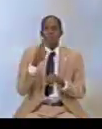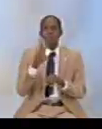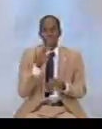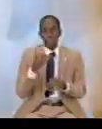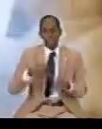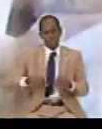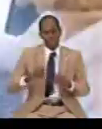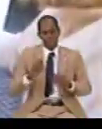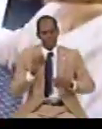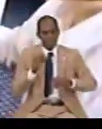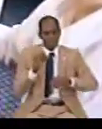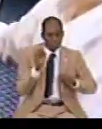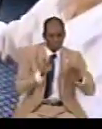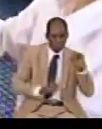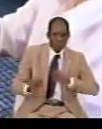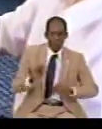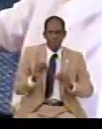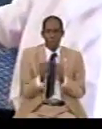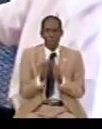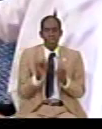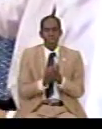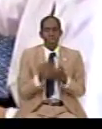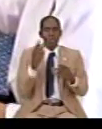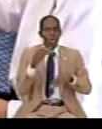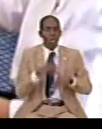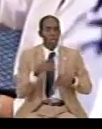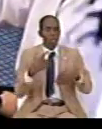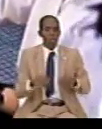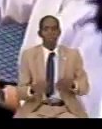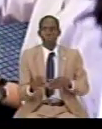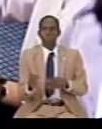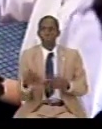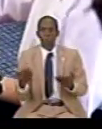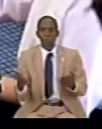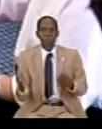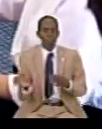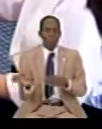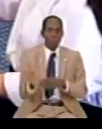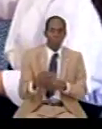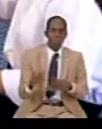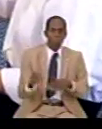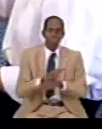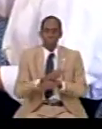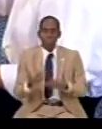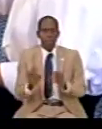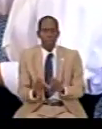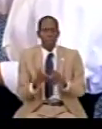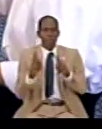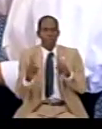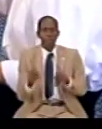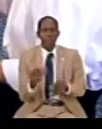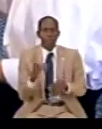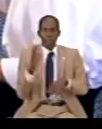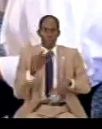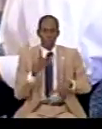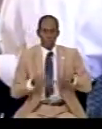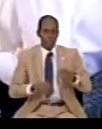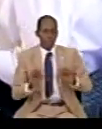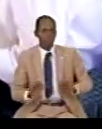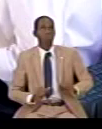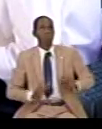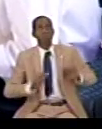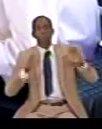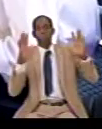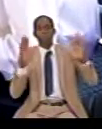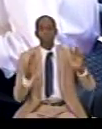that, look at the fish. And look at the marketing, and look at the business opportunities, and you cannot give up. You cannot give up